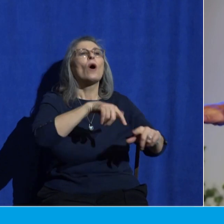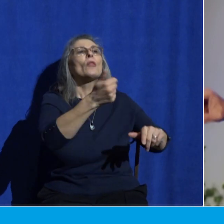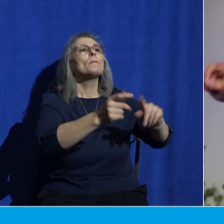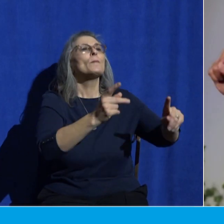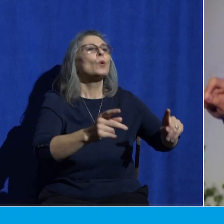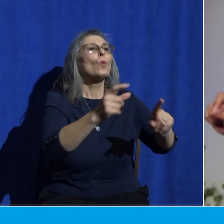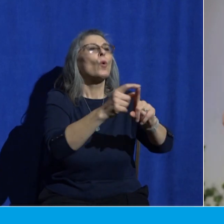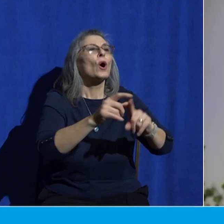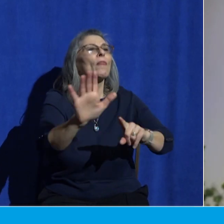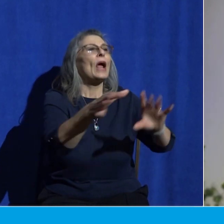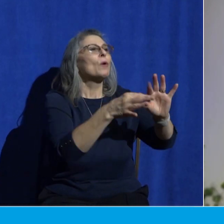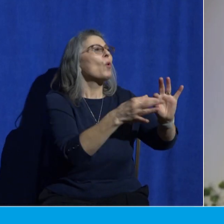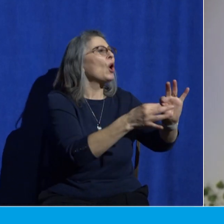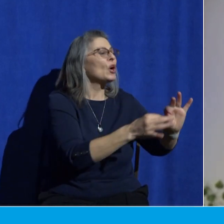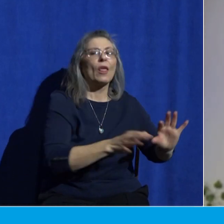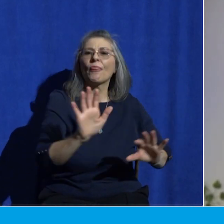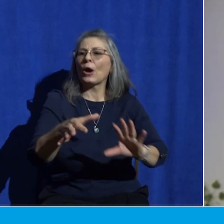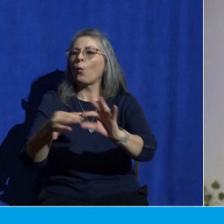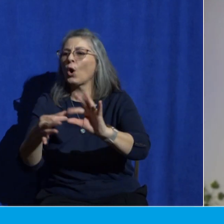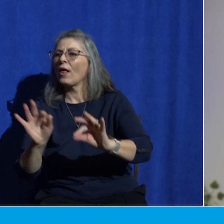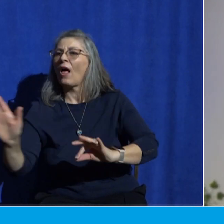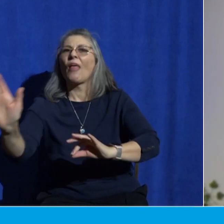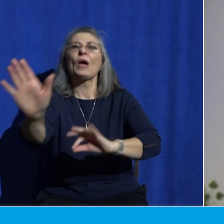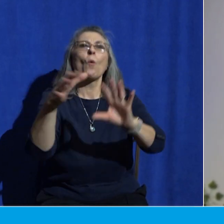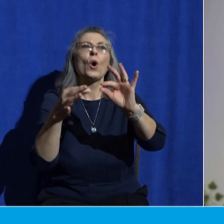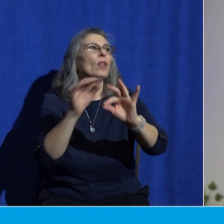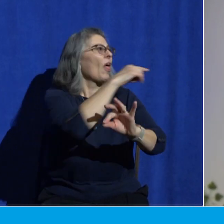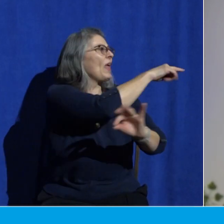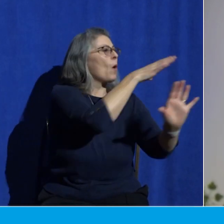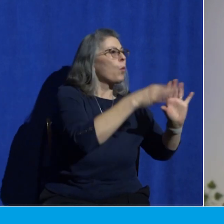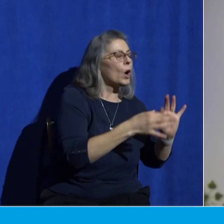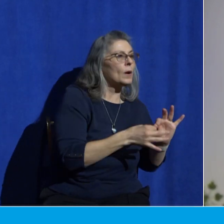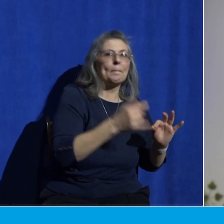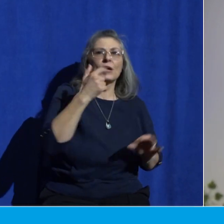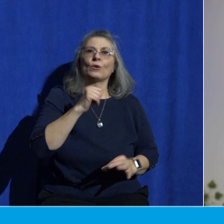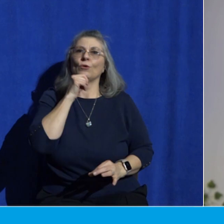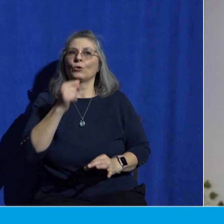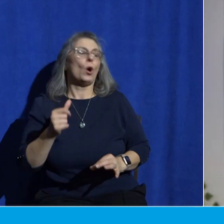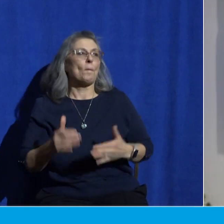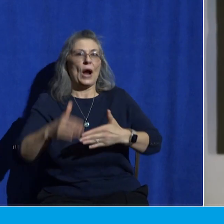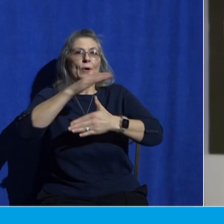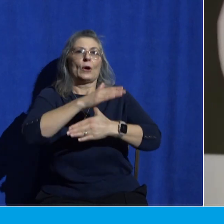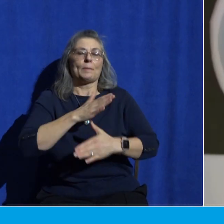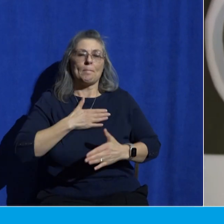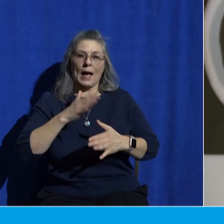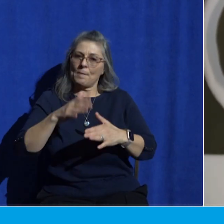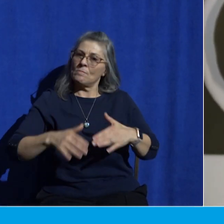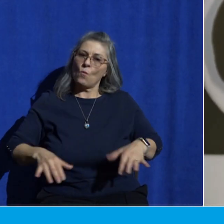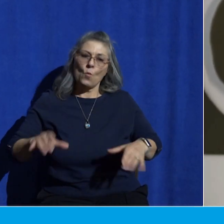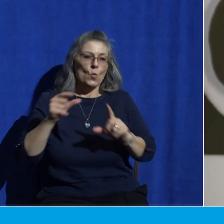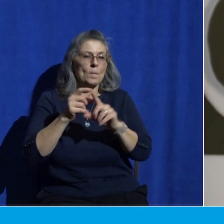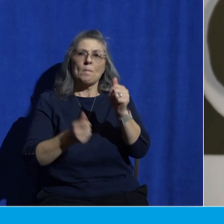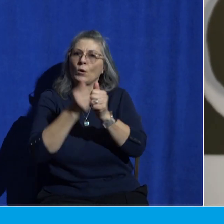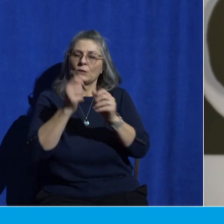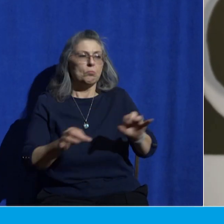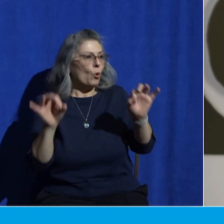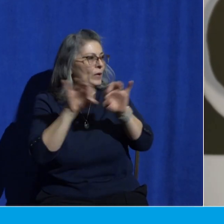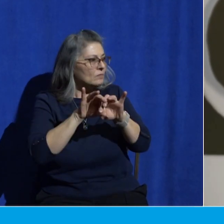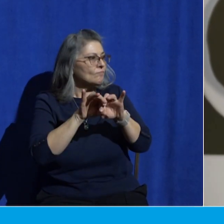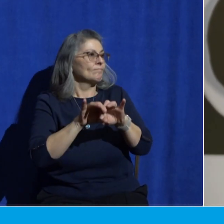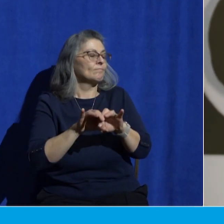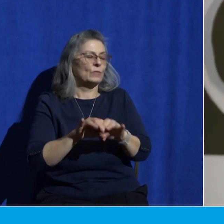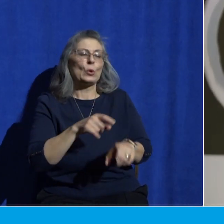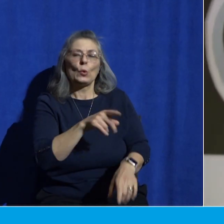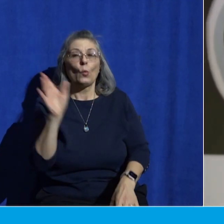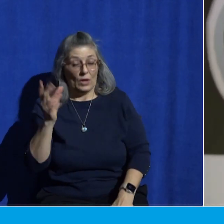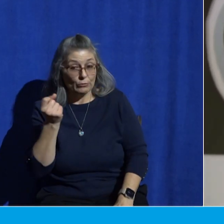words. Human words. Because you don't tremble at my words. And it'll actually make sense to you that where